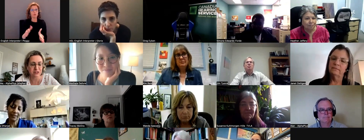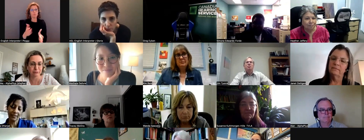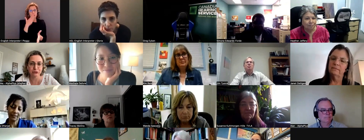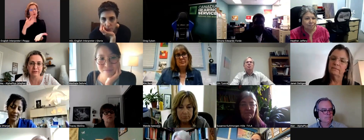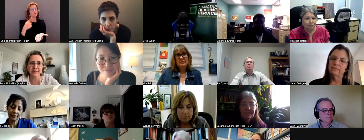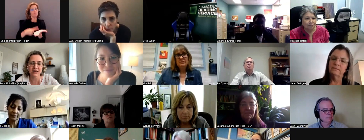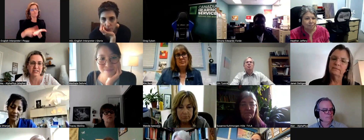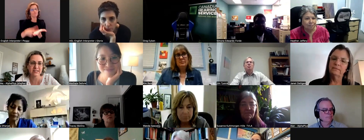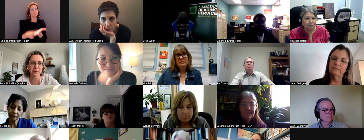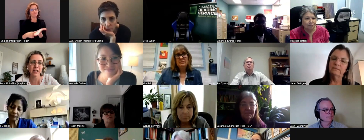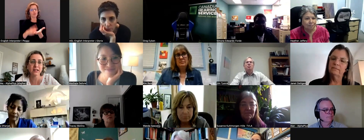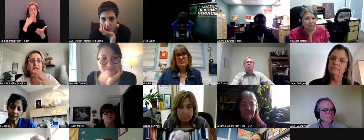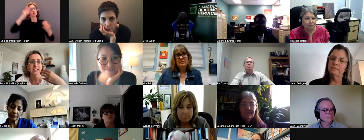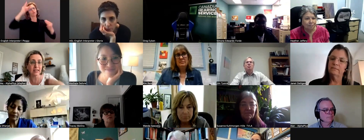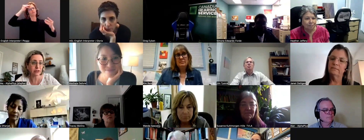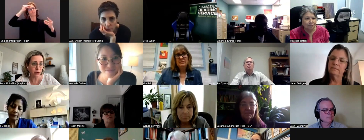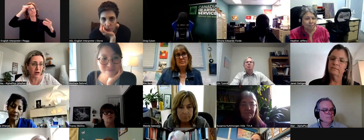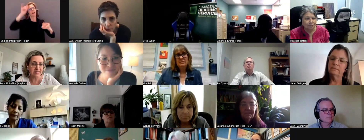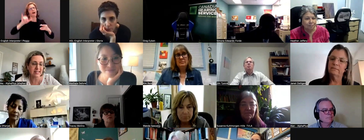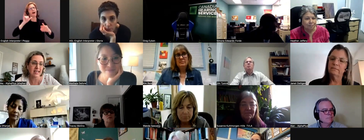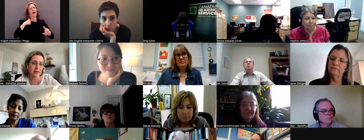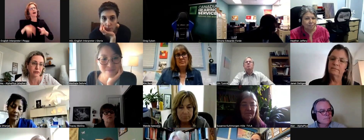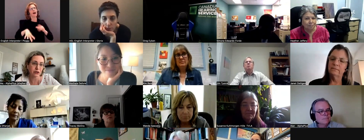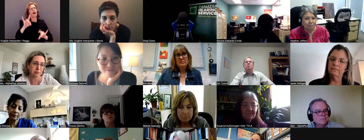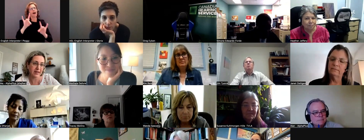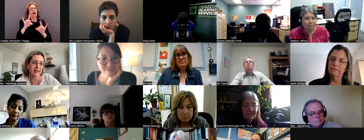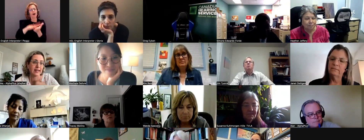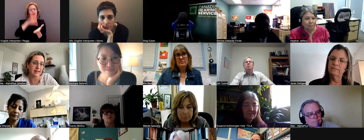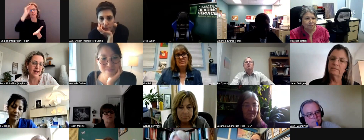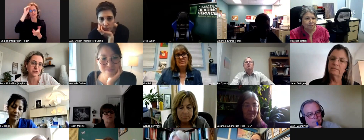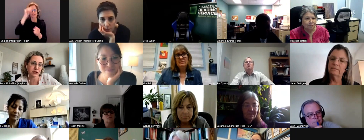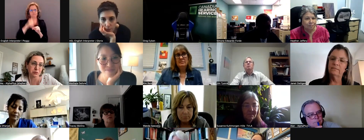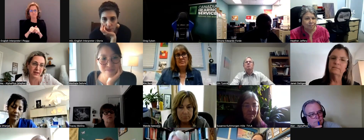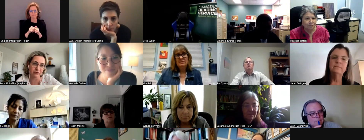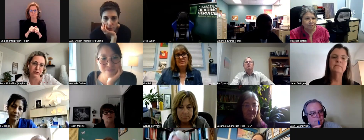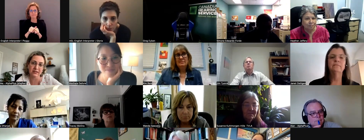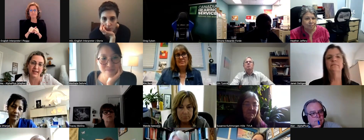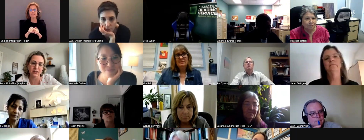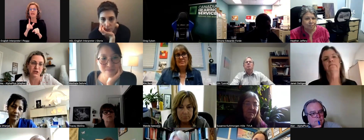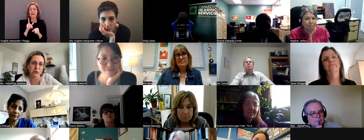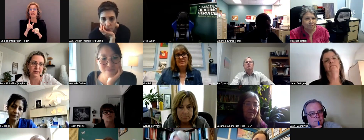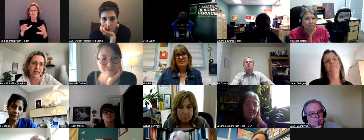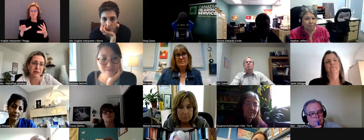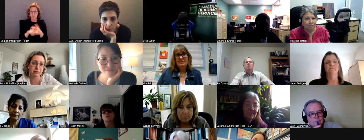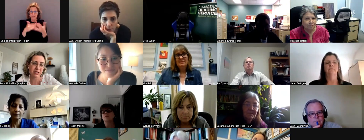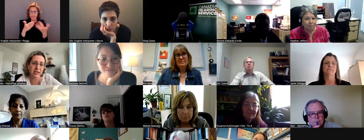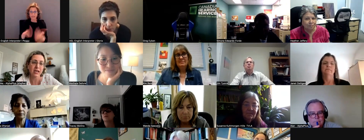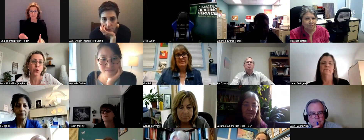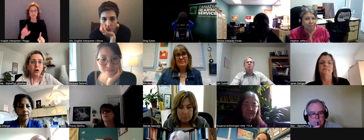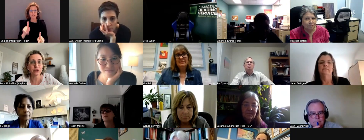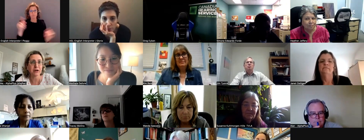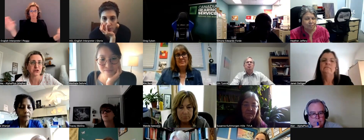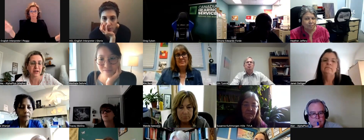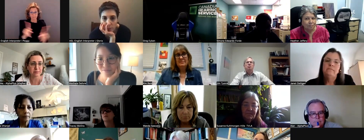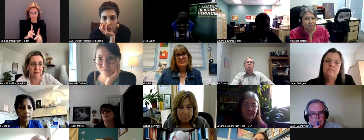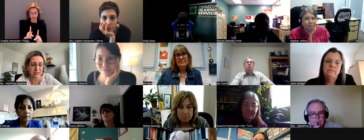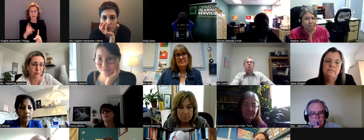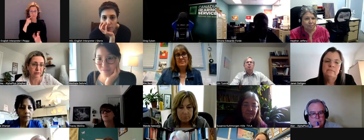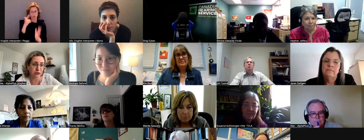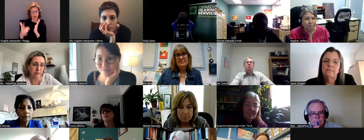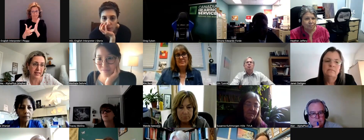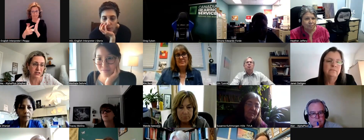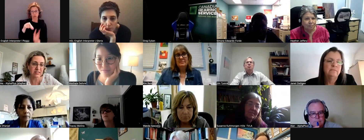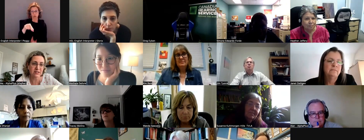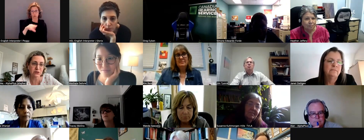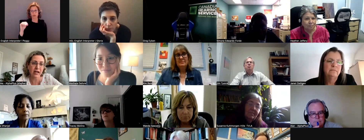some good reflections as well. If you are staying for the break and after the break for the tech Q&A, we really want to address maybe some